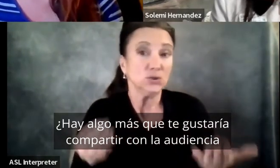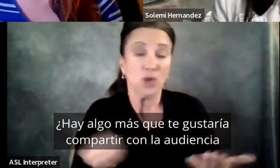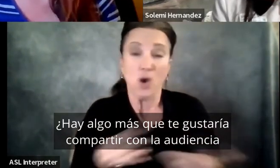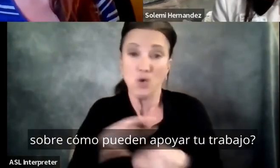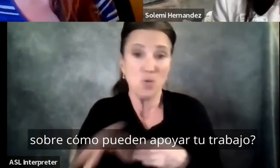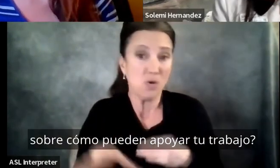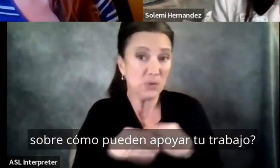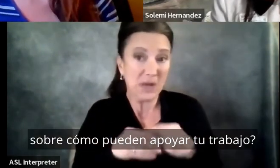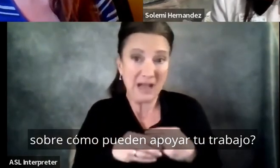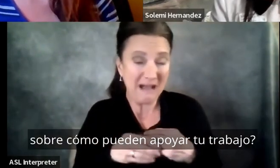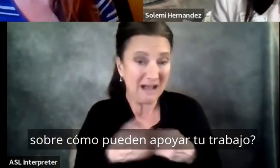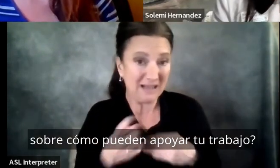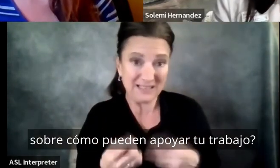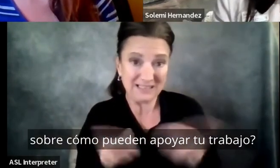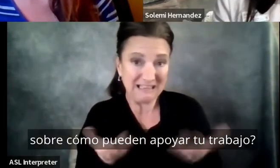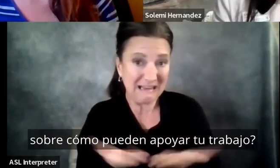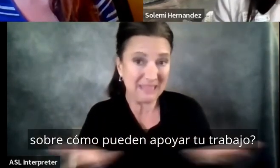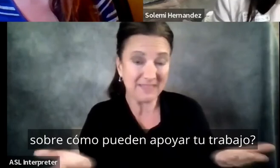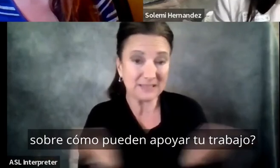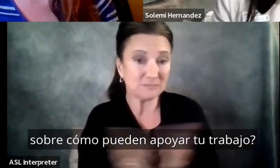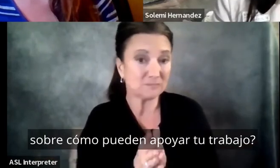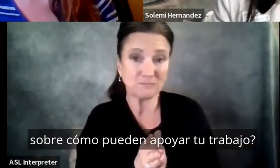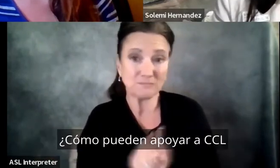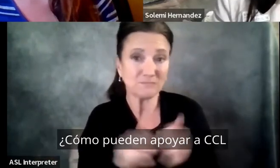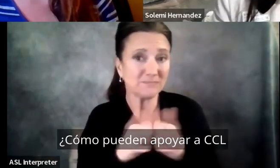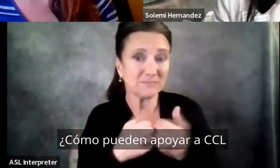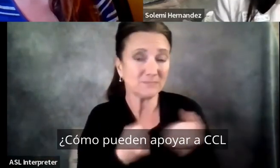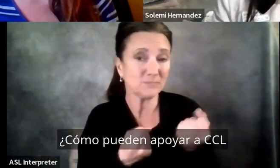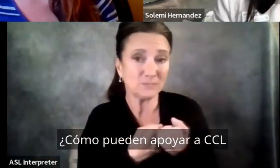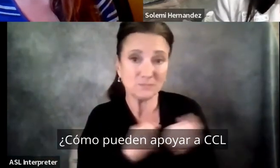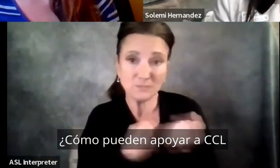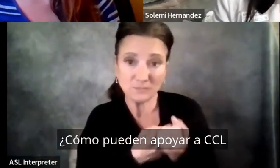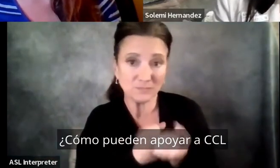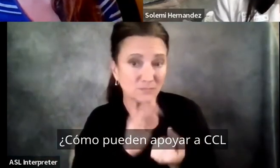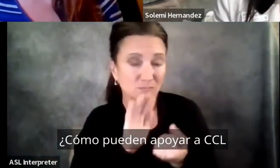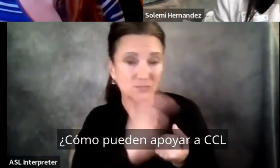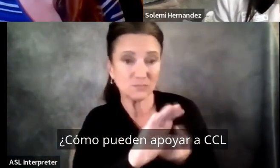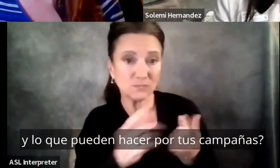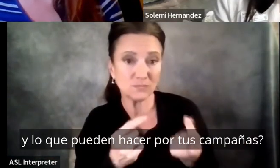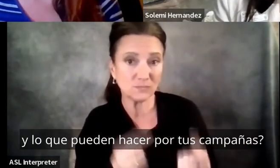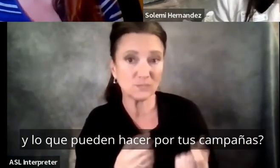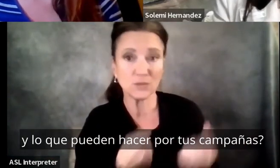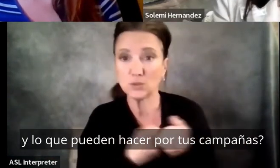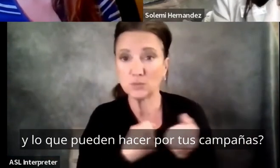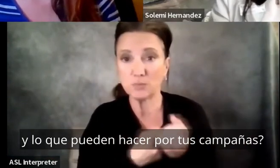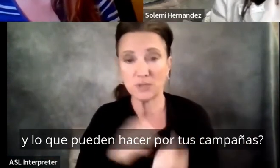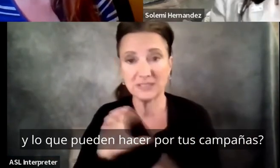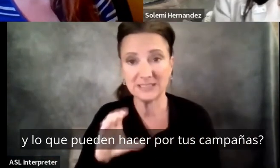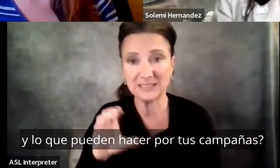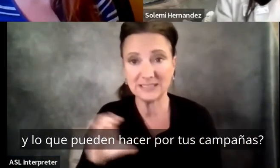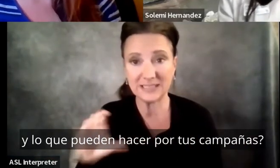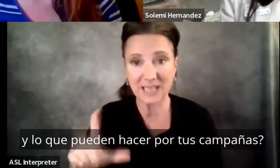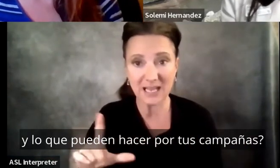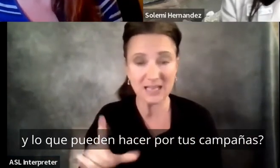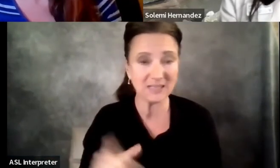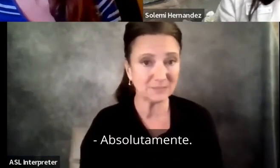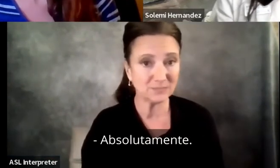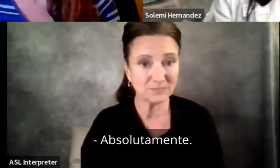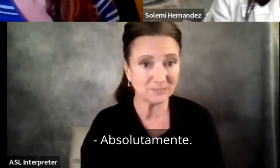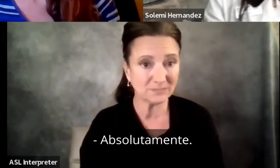the audience about how they can support your work, how they can support CCL, and what they can do for your